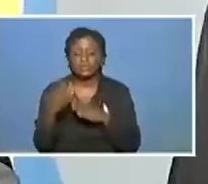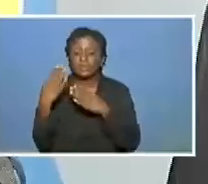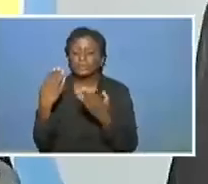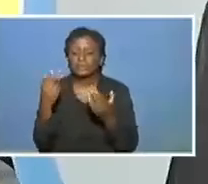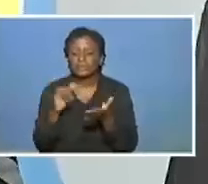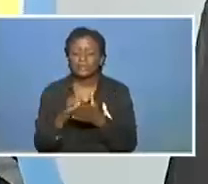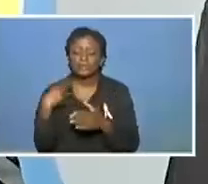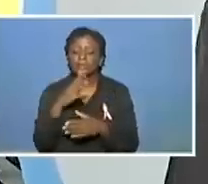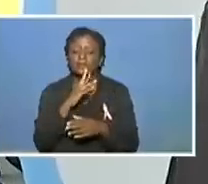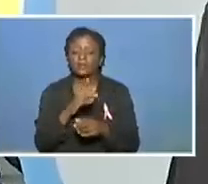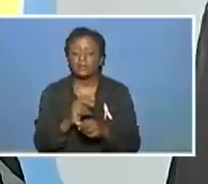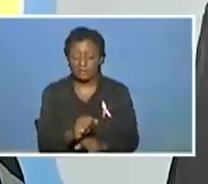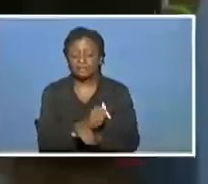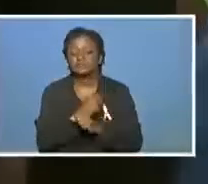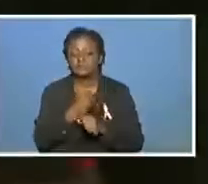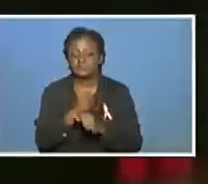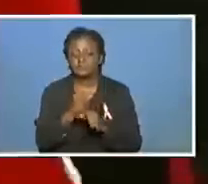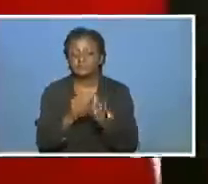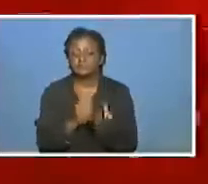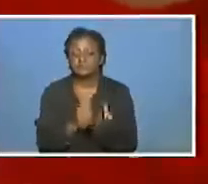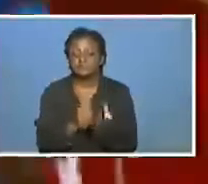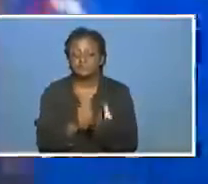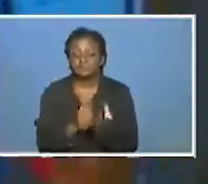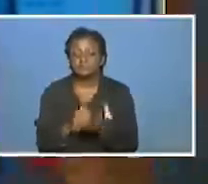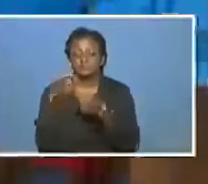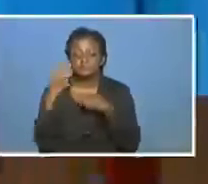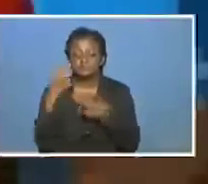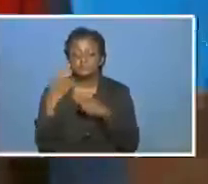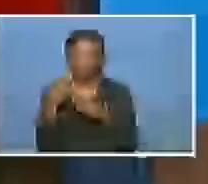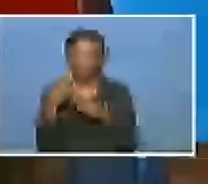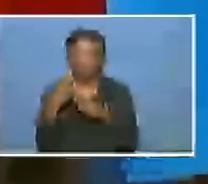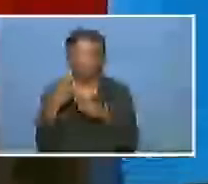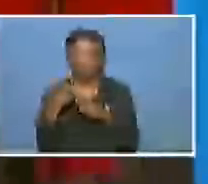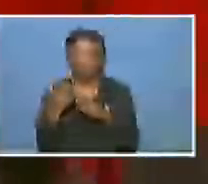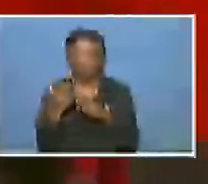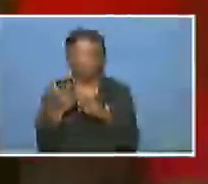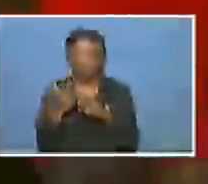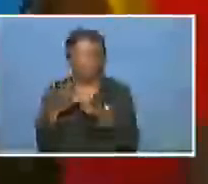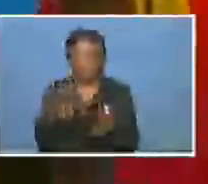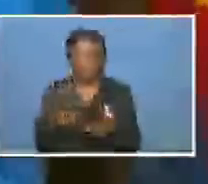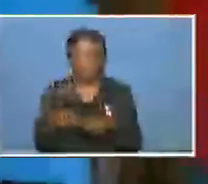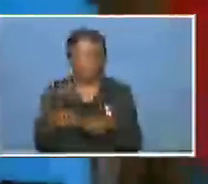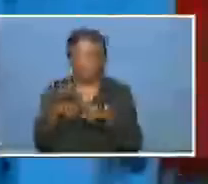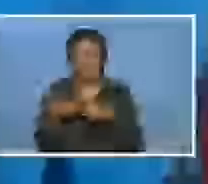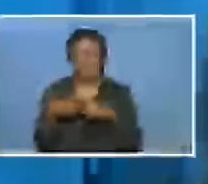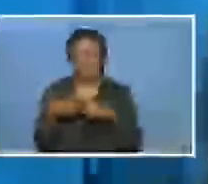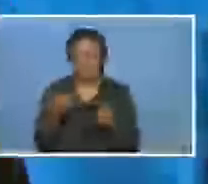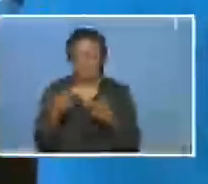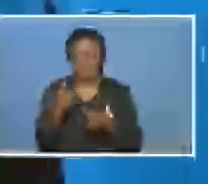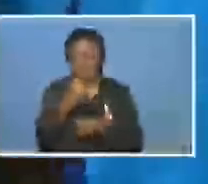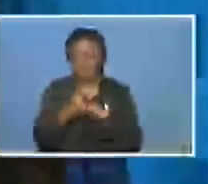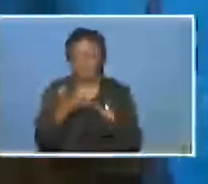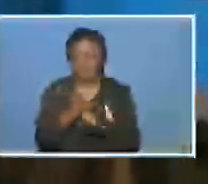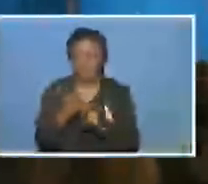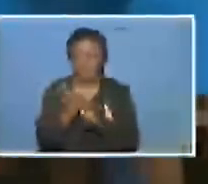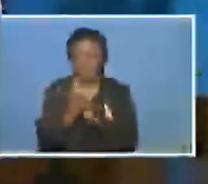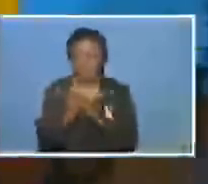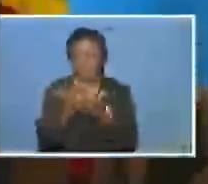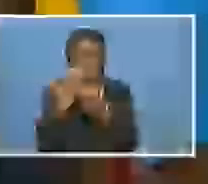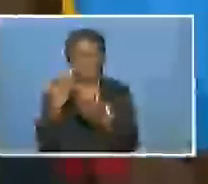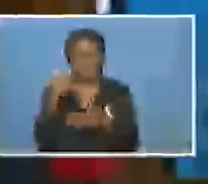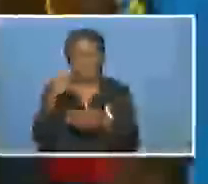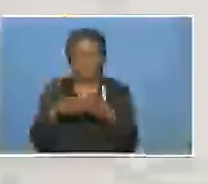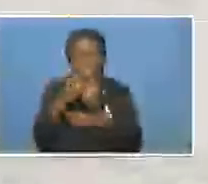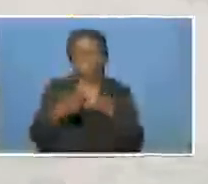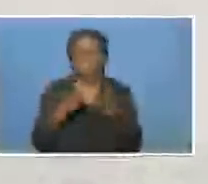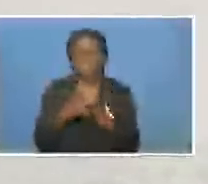that we are a force to be reckoned with. The Bahamas has hosted many international matches before, including the World Cup qualifiers, and according to BFA